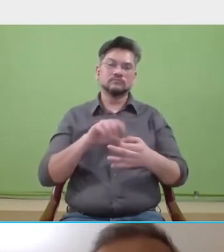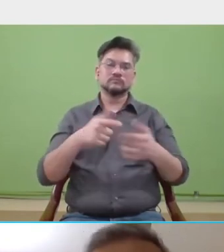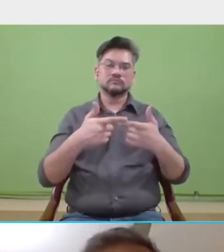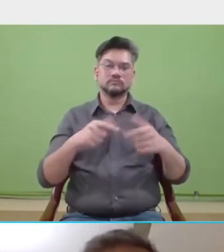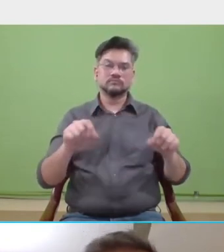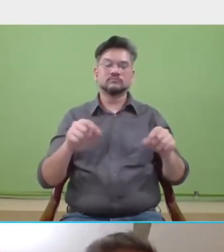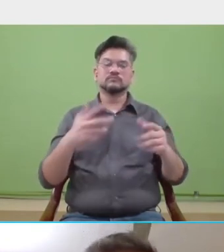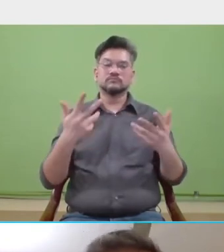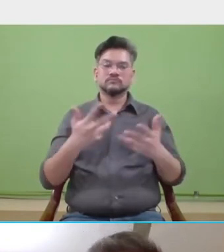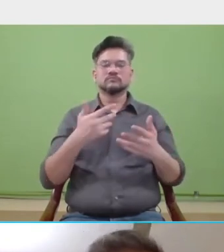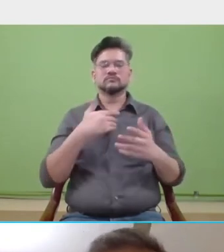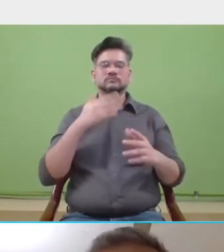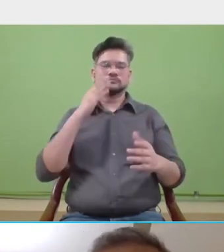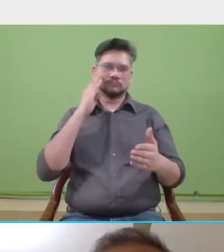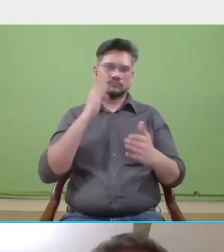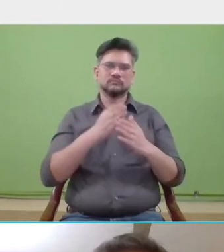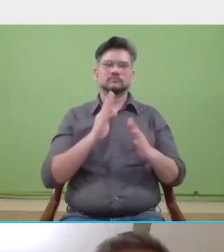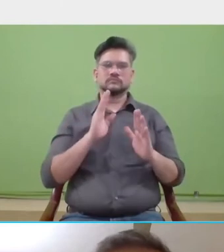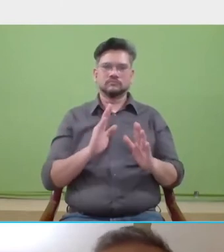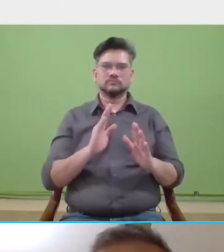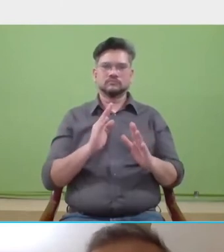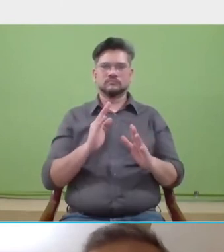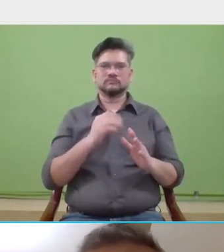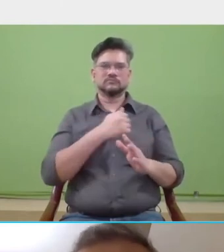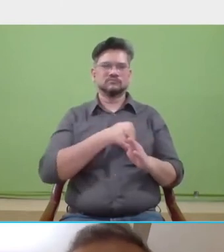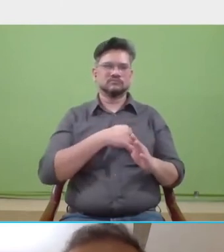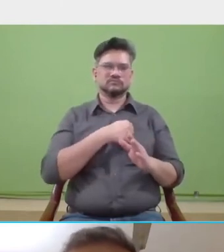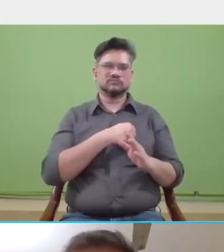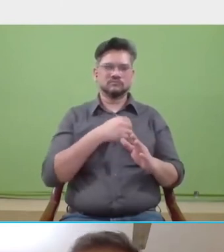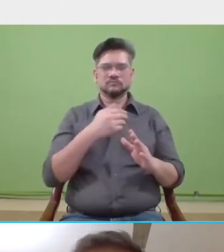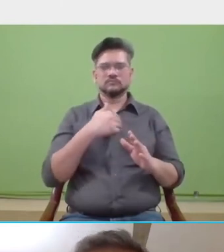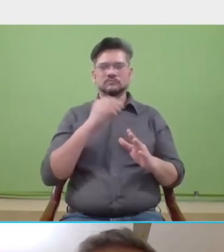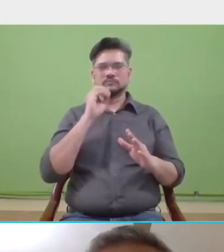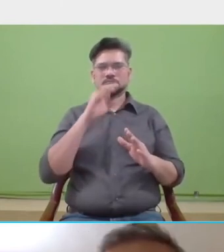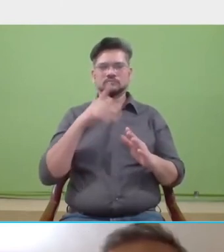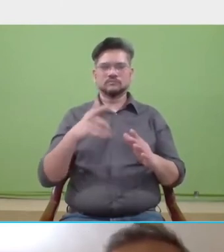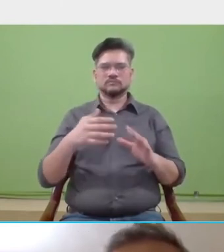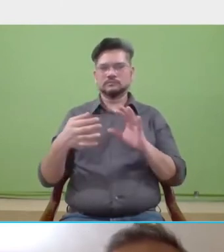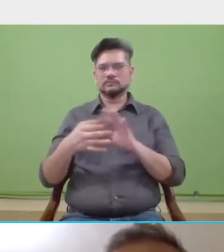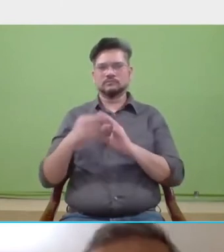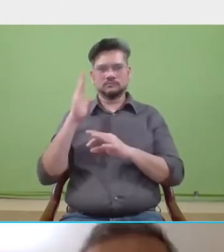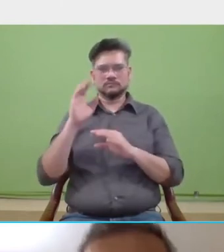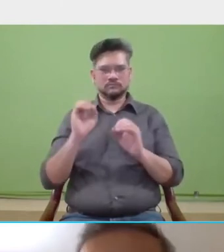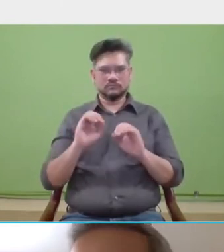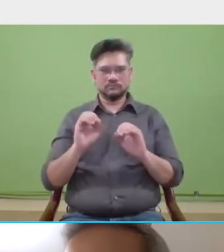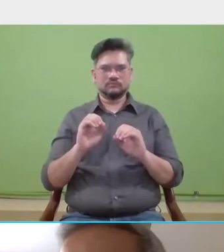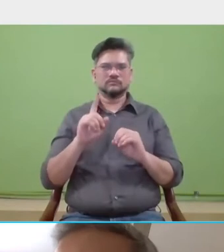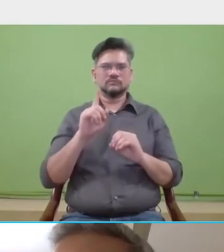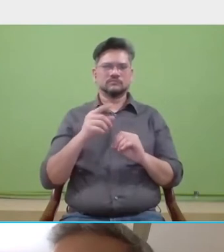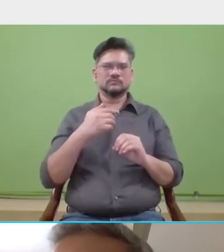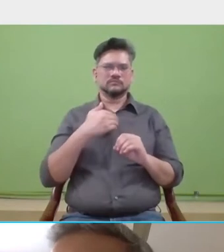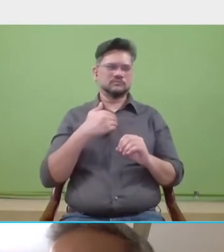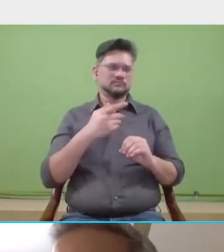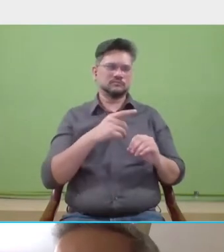so much part of my presentation i have a presentation about 25 slides or so and we don't have to finish it